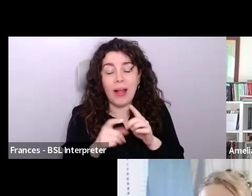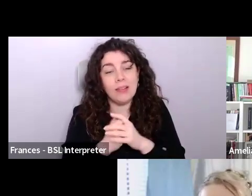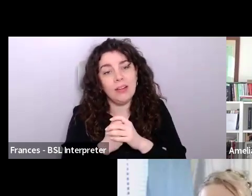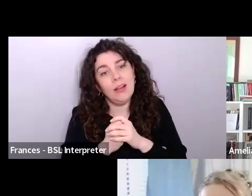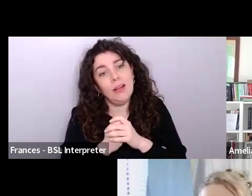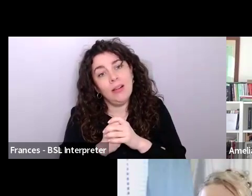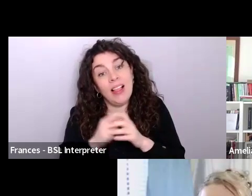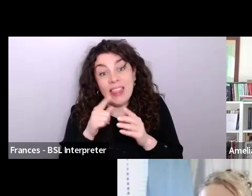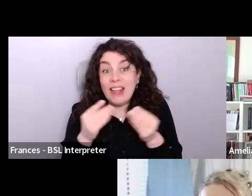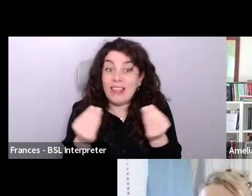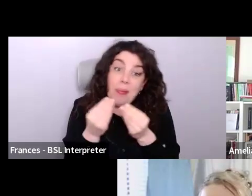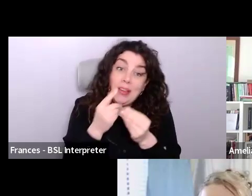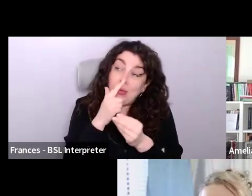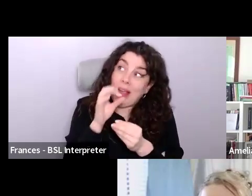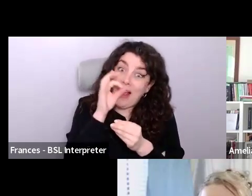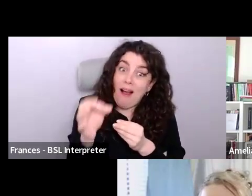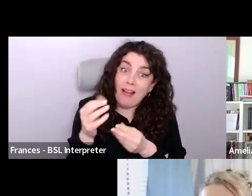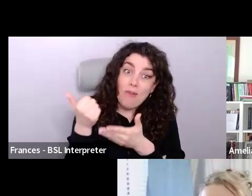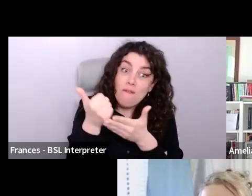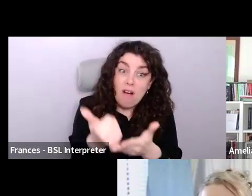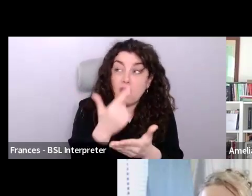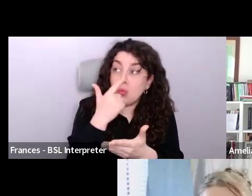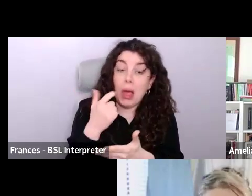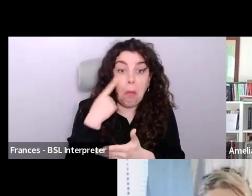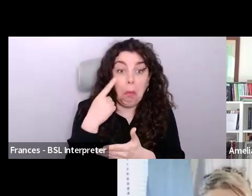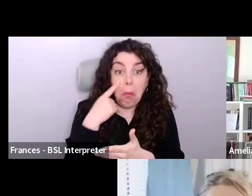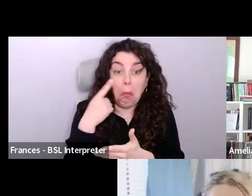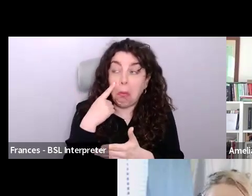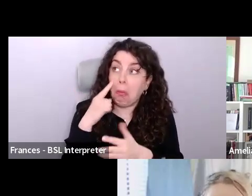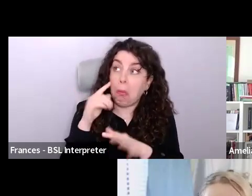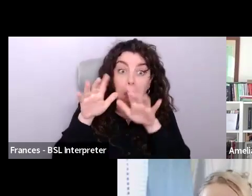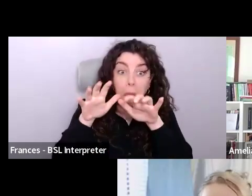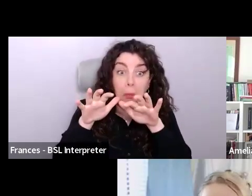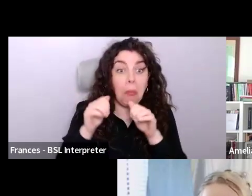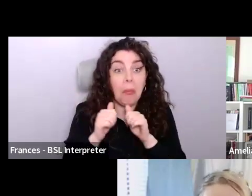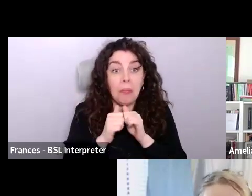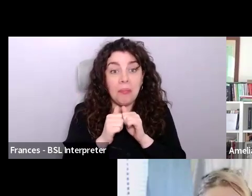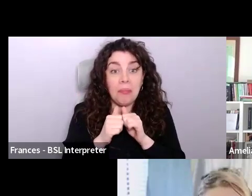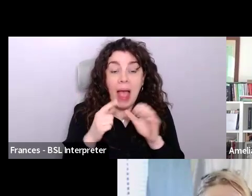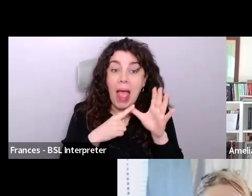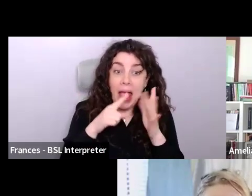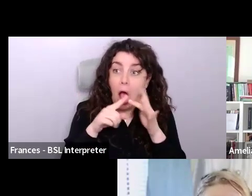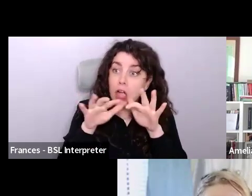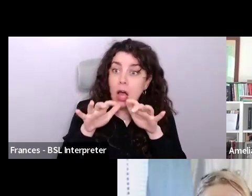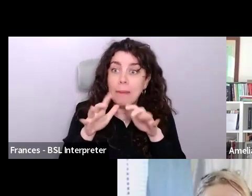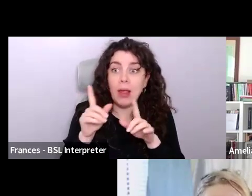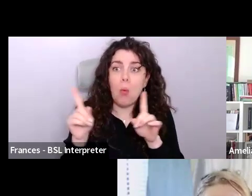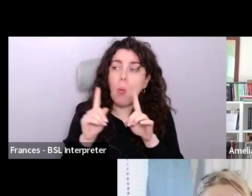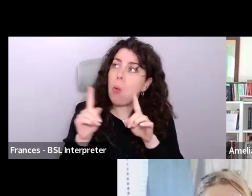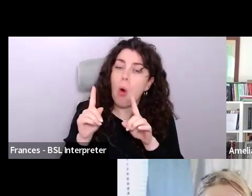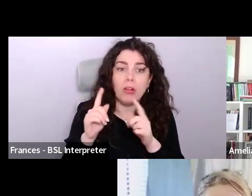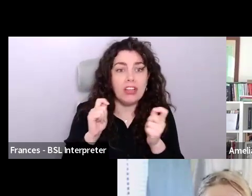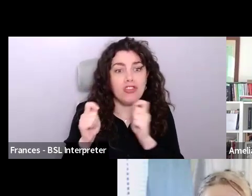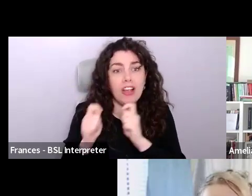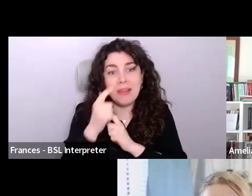that's another place you can go for advice, is AI. Ask about what adjustments are available to address barriers. You'll be amazed at